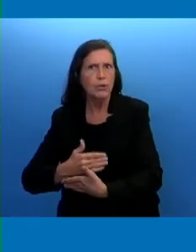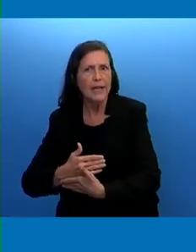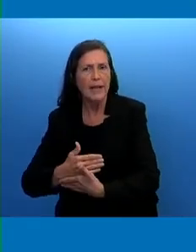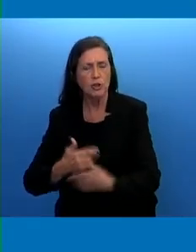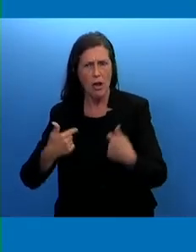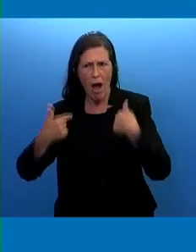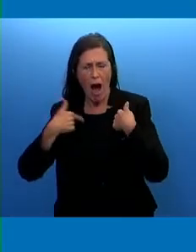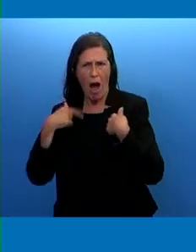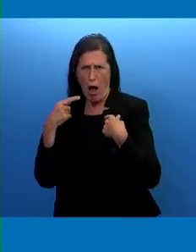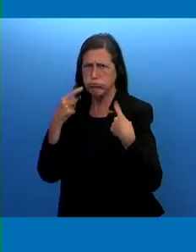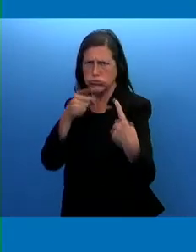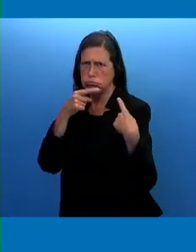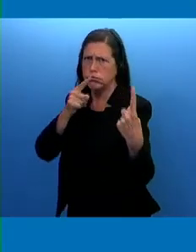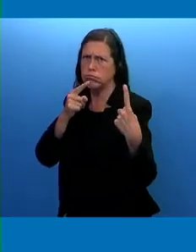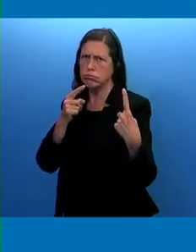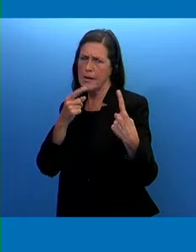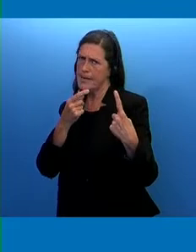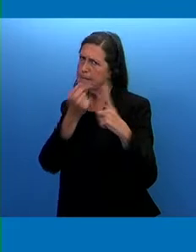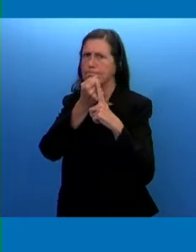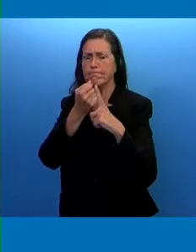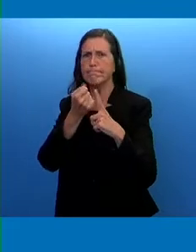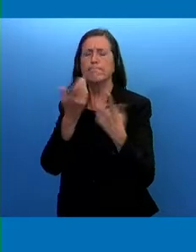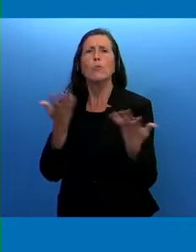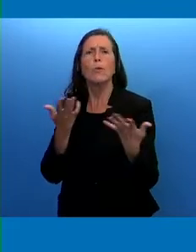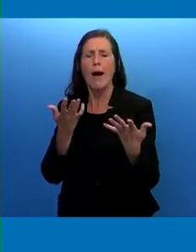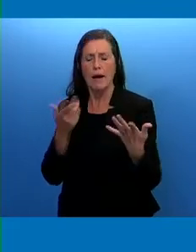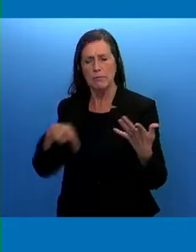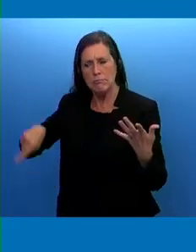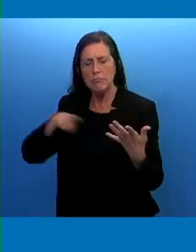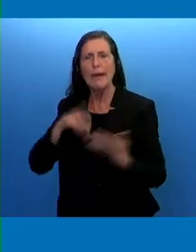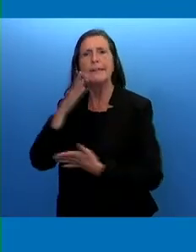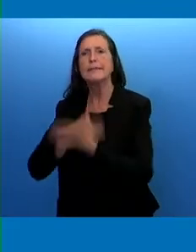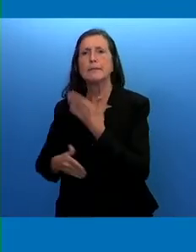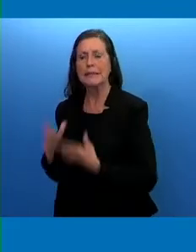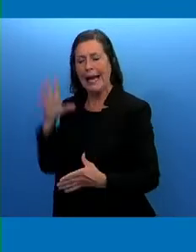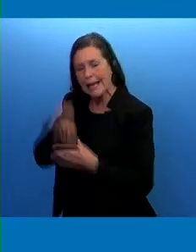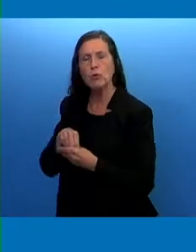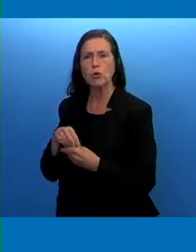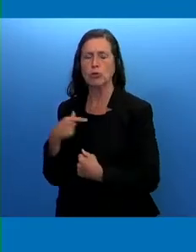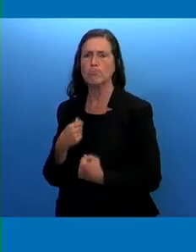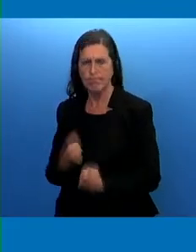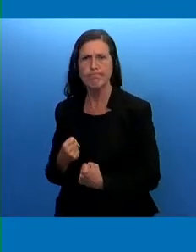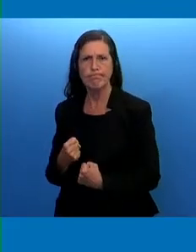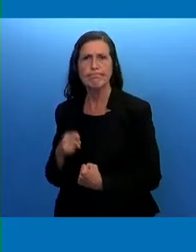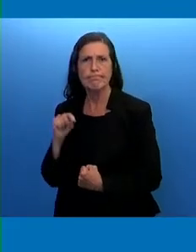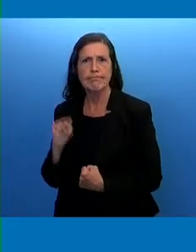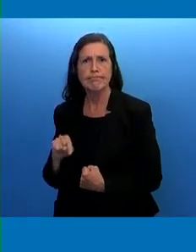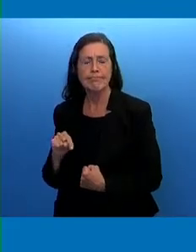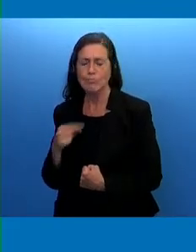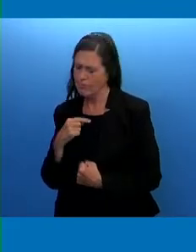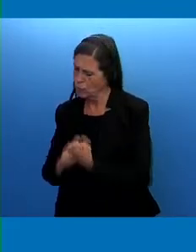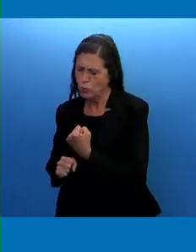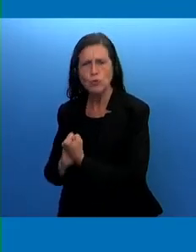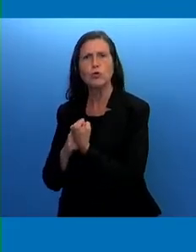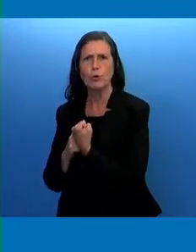champion of disability inclusion. And I thoroughly support